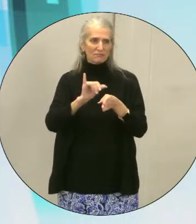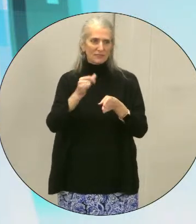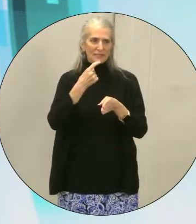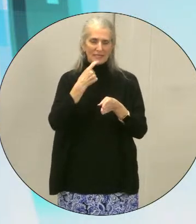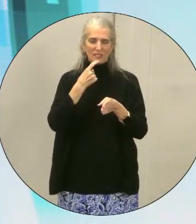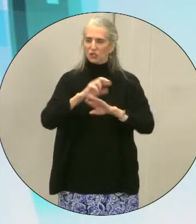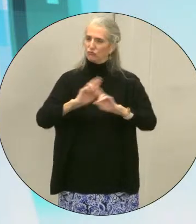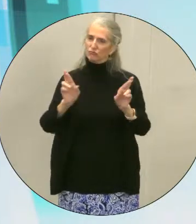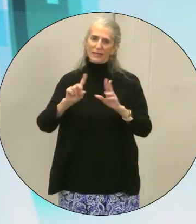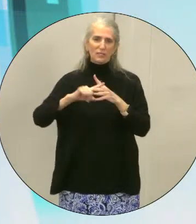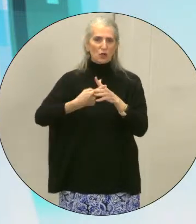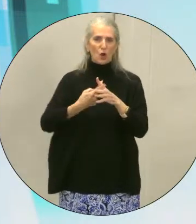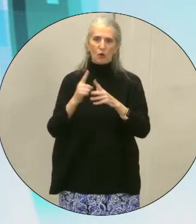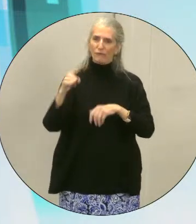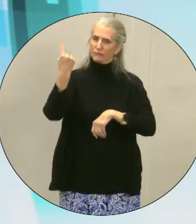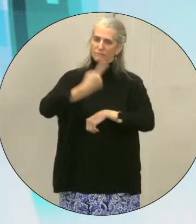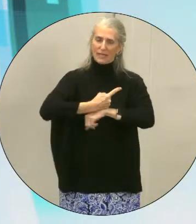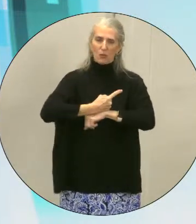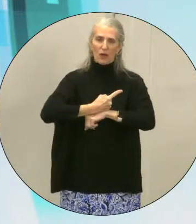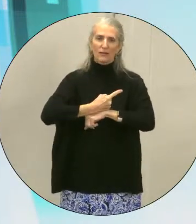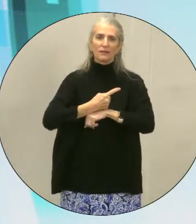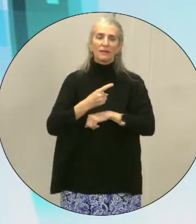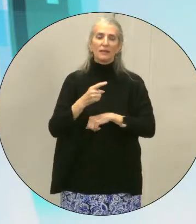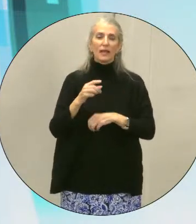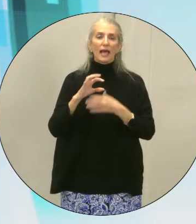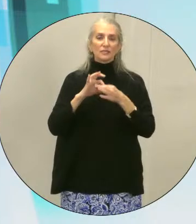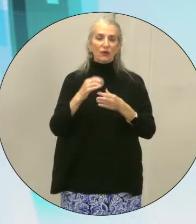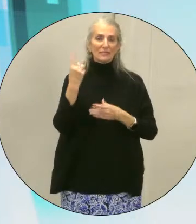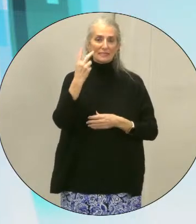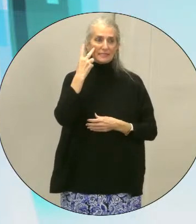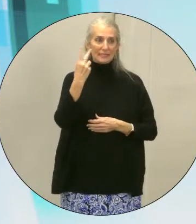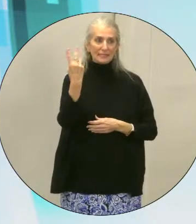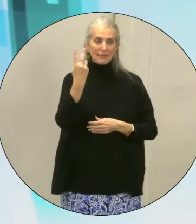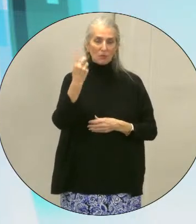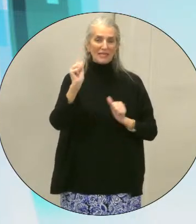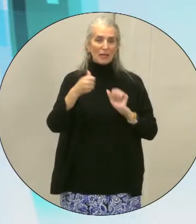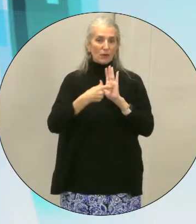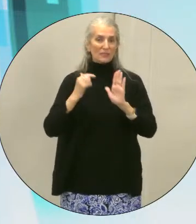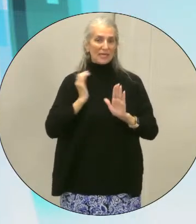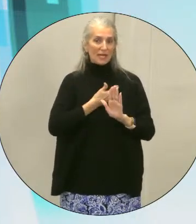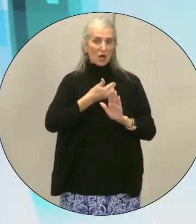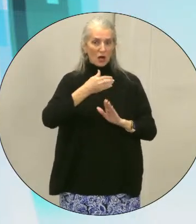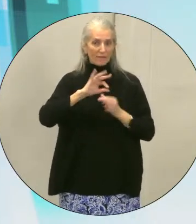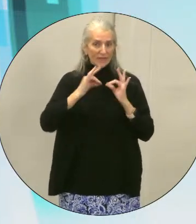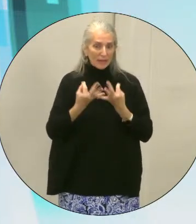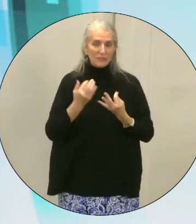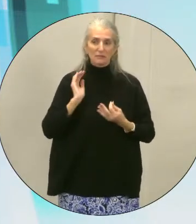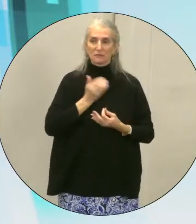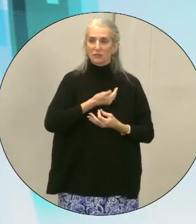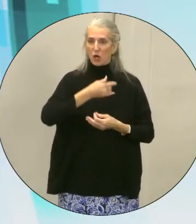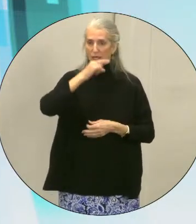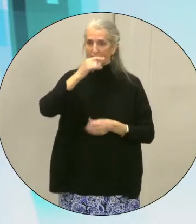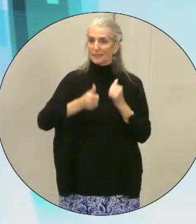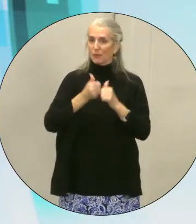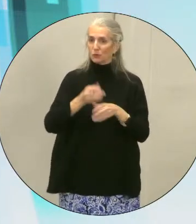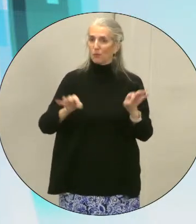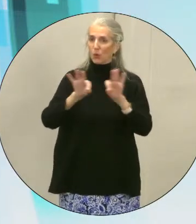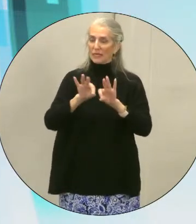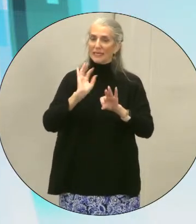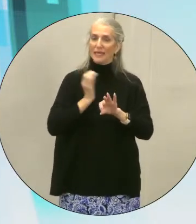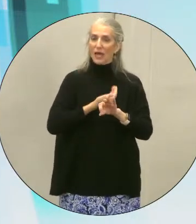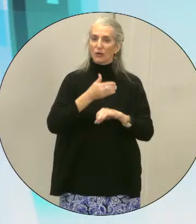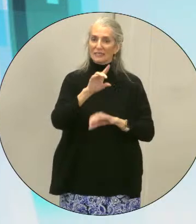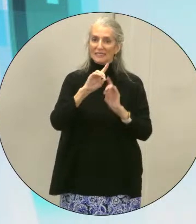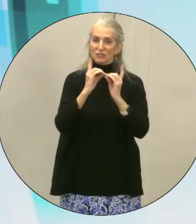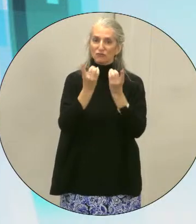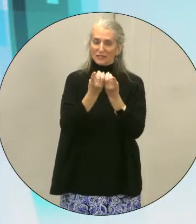one. And as far as being somebody that can represent our families, our kids, and most importantly, our district,